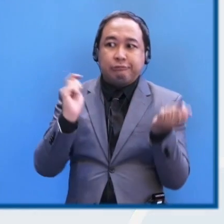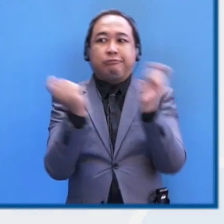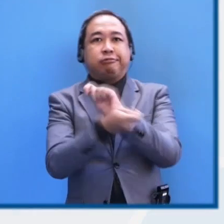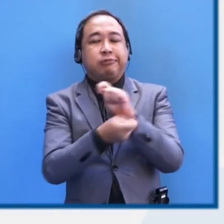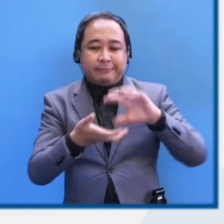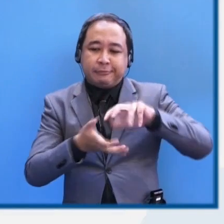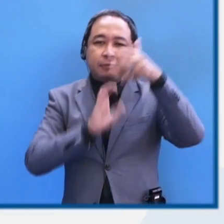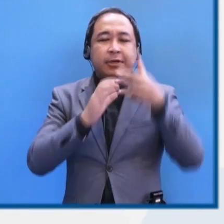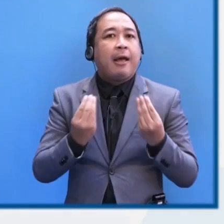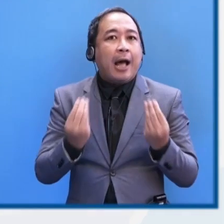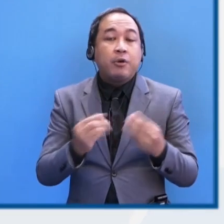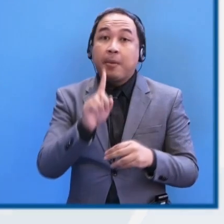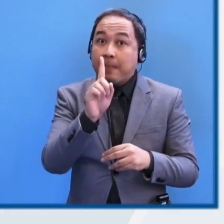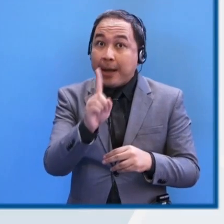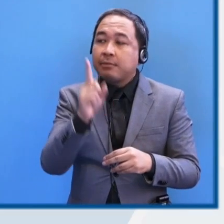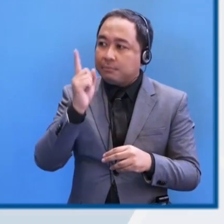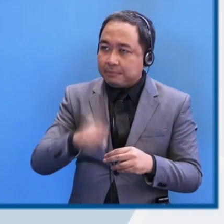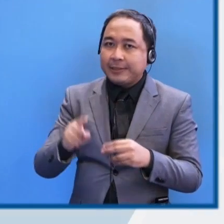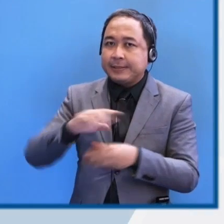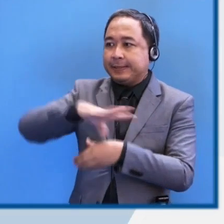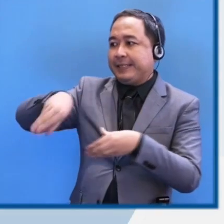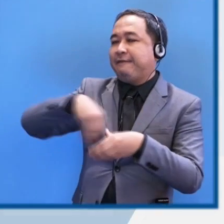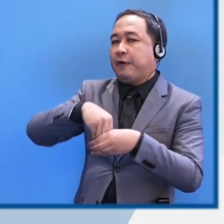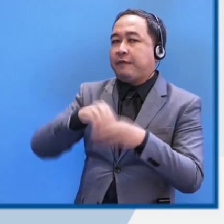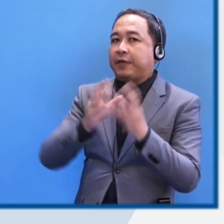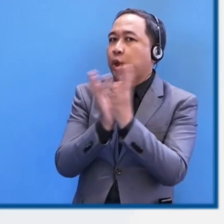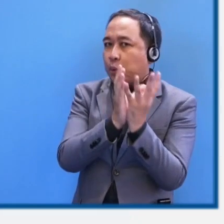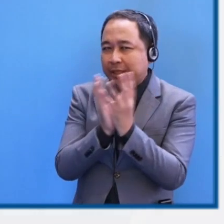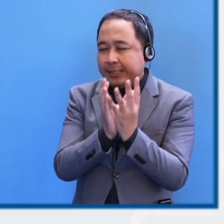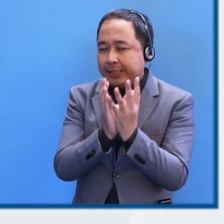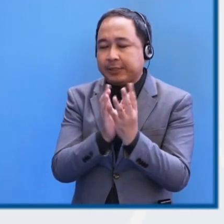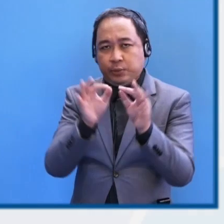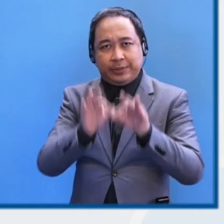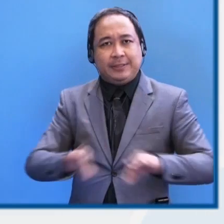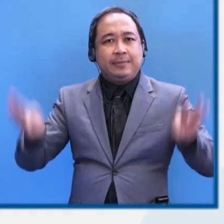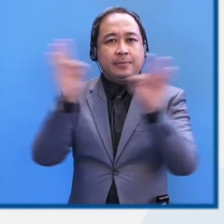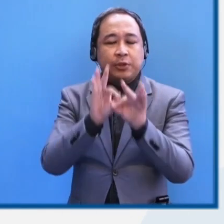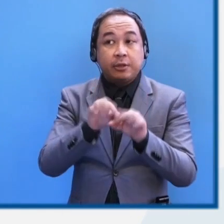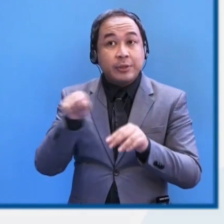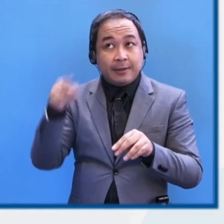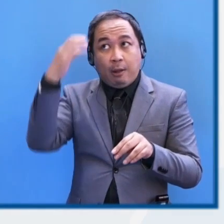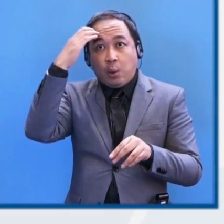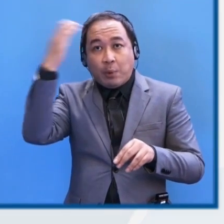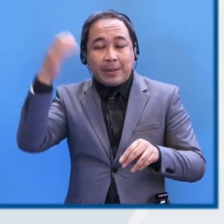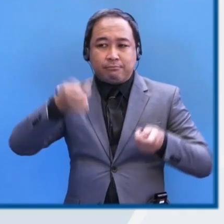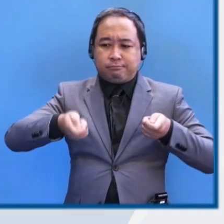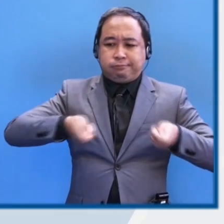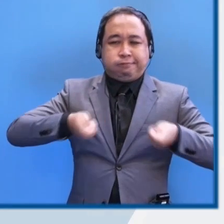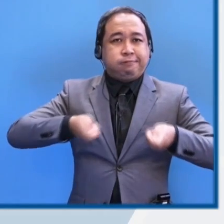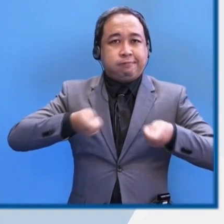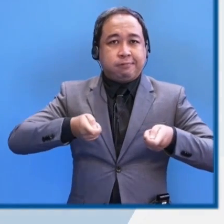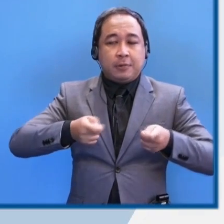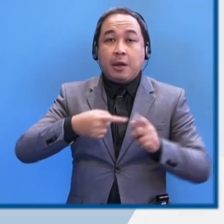the active involvement of community or not active involvement of community, either way, their participation in the governance system, and also see what are the